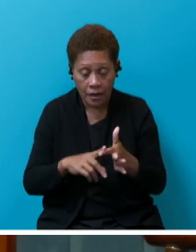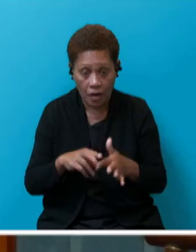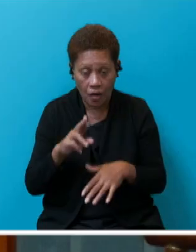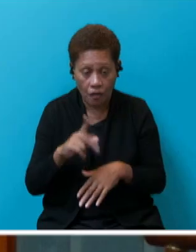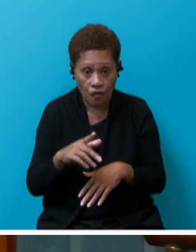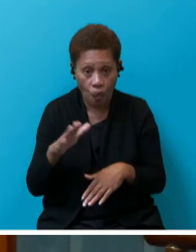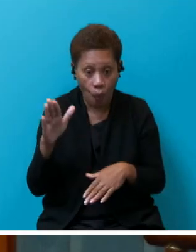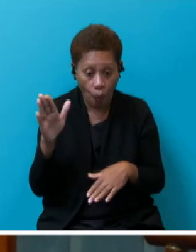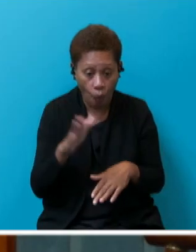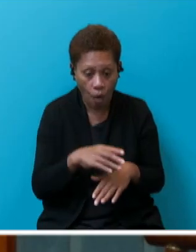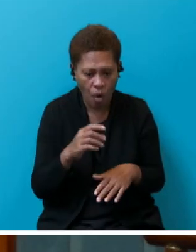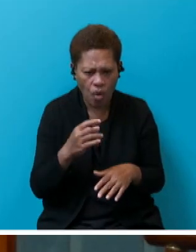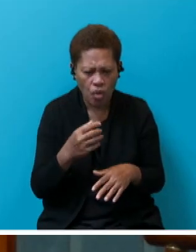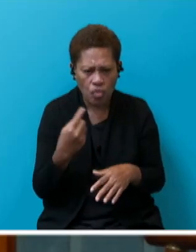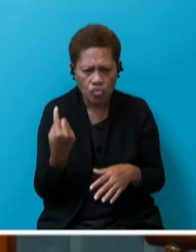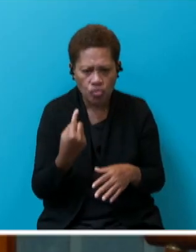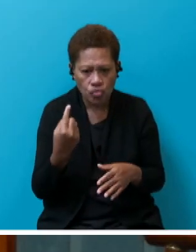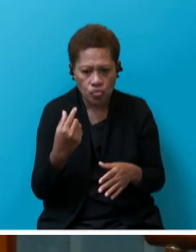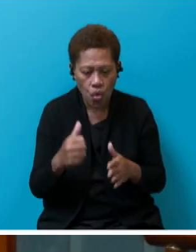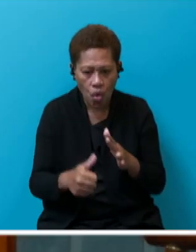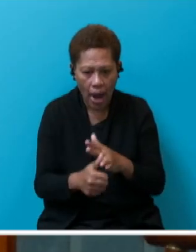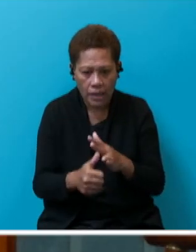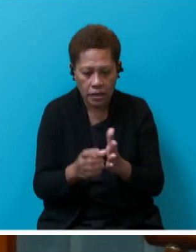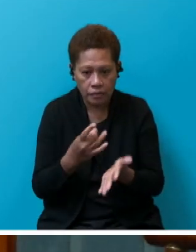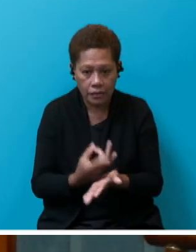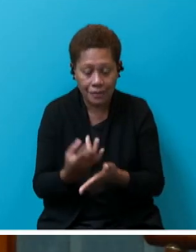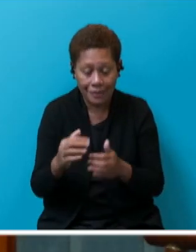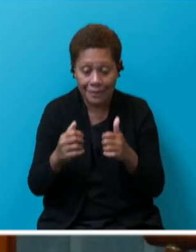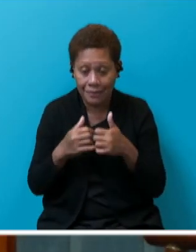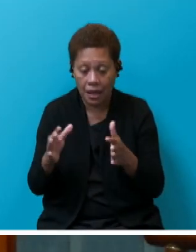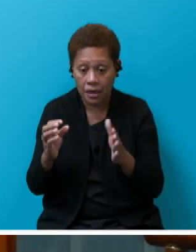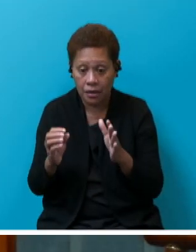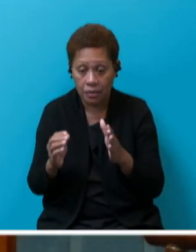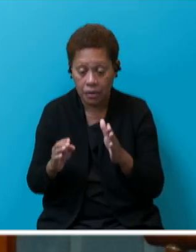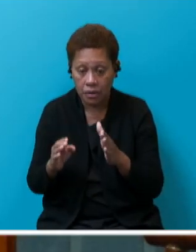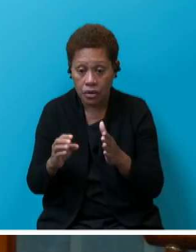finance. That is to be able to start, grow, and sustain their business.